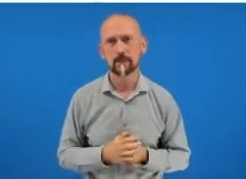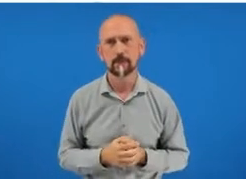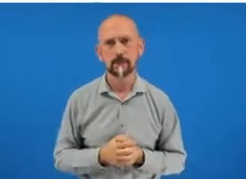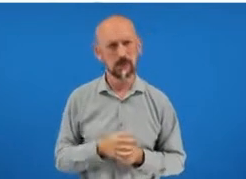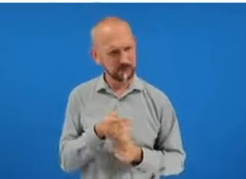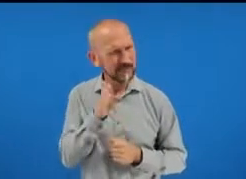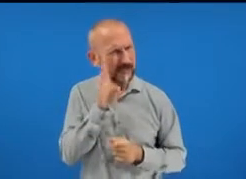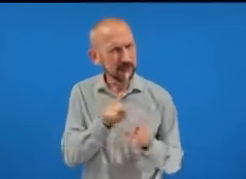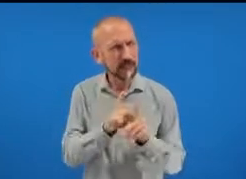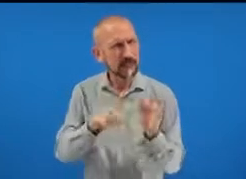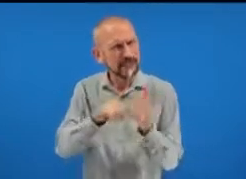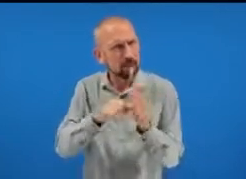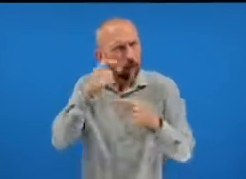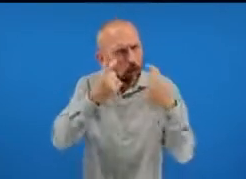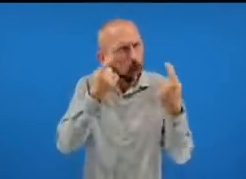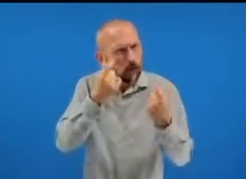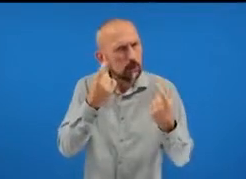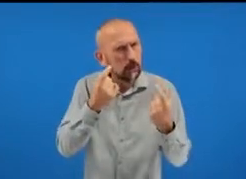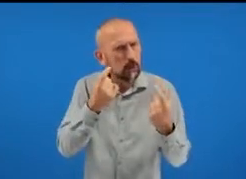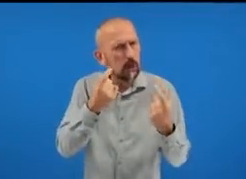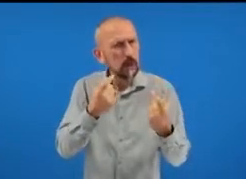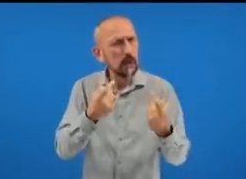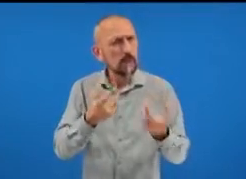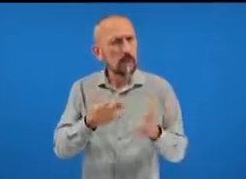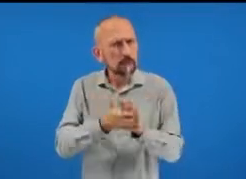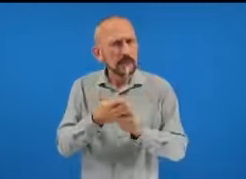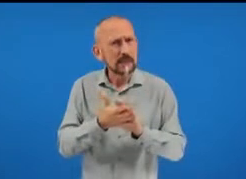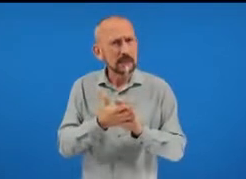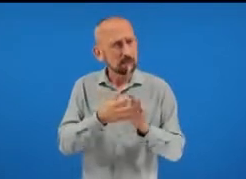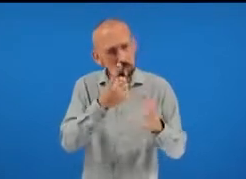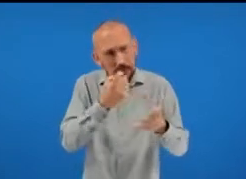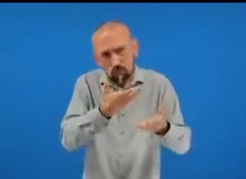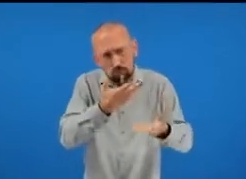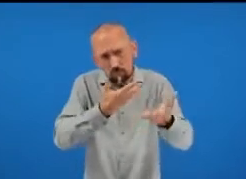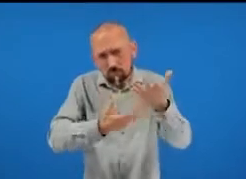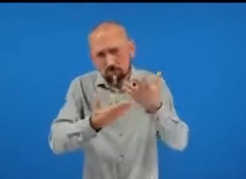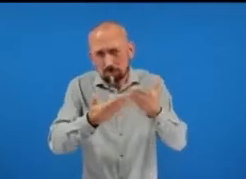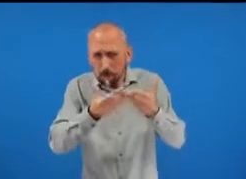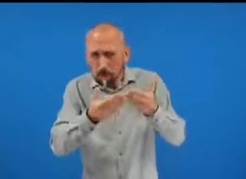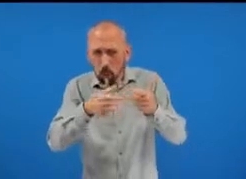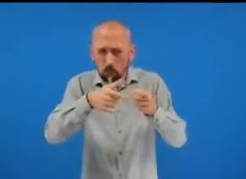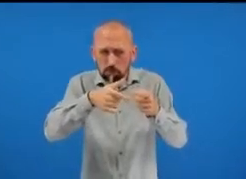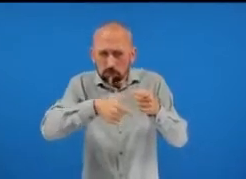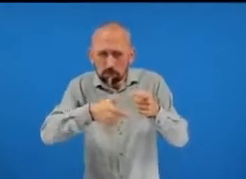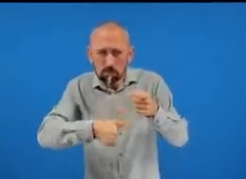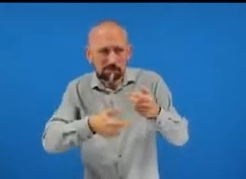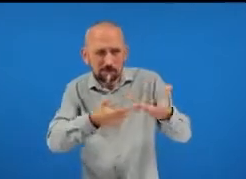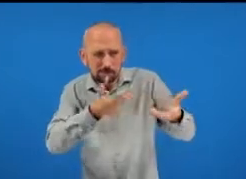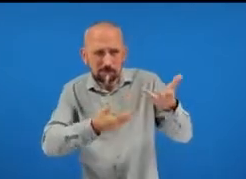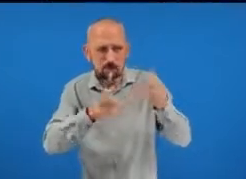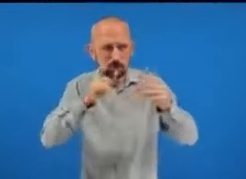there. Emma, would it be all right for you just to tell me a little bit more of some of these about some of these thoughts that you've been